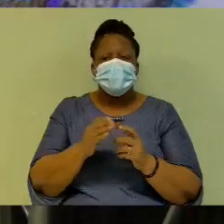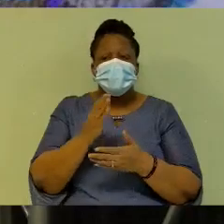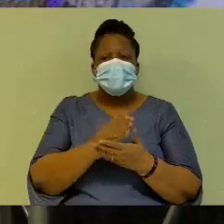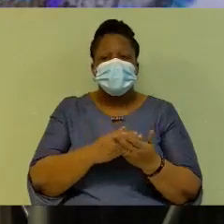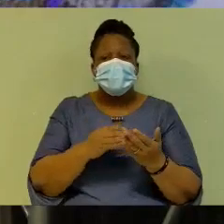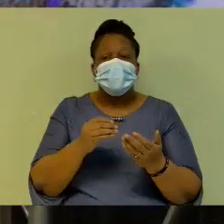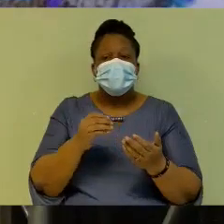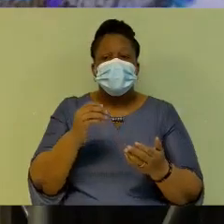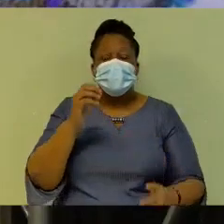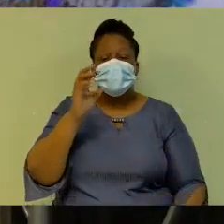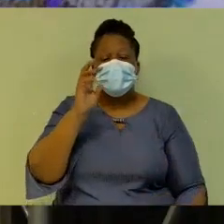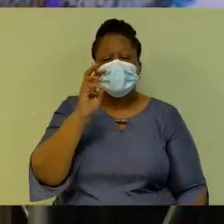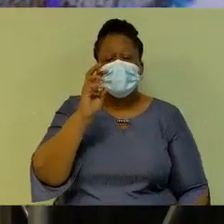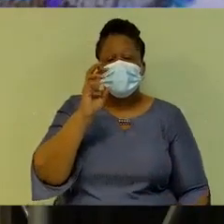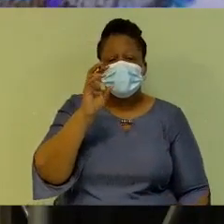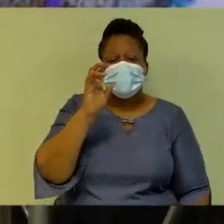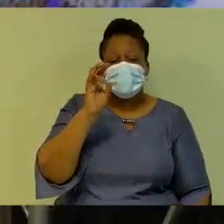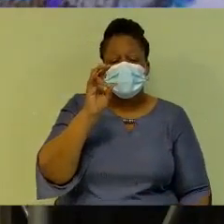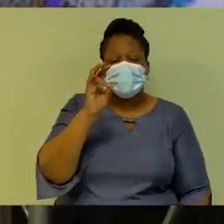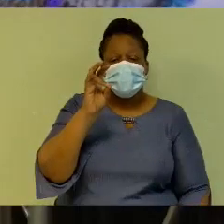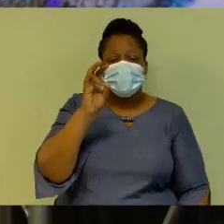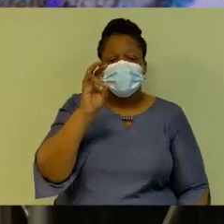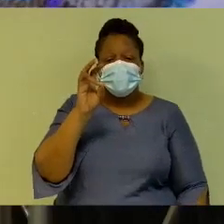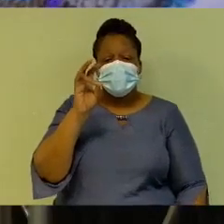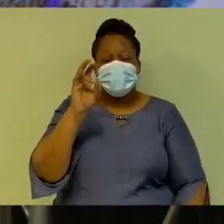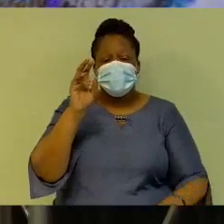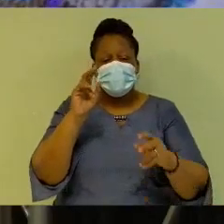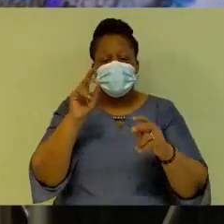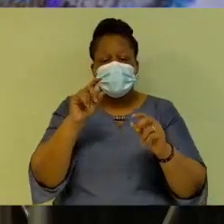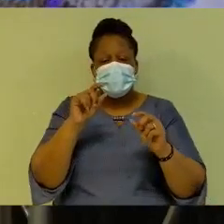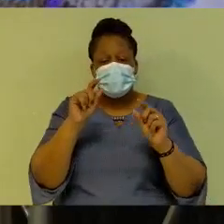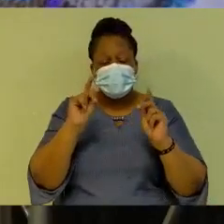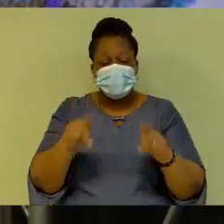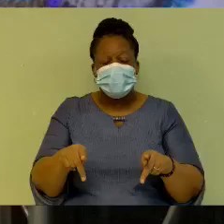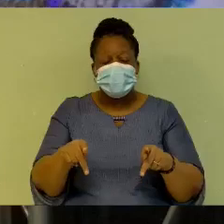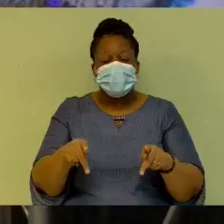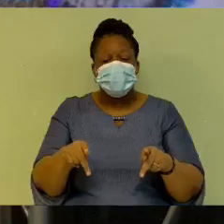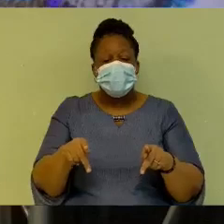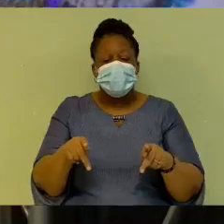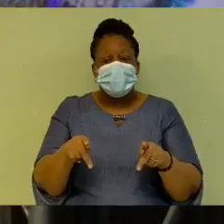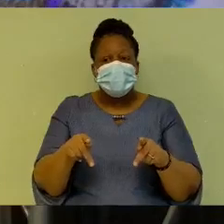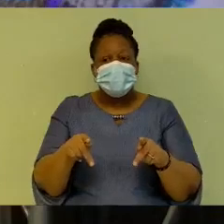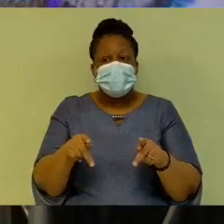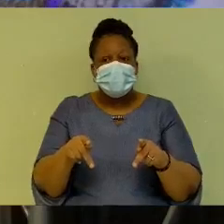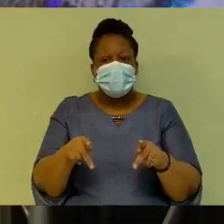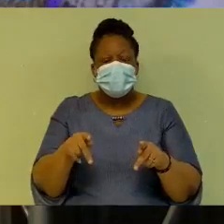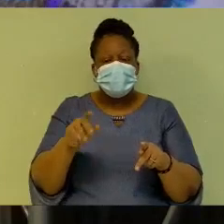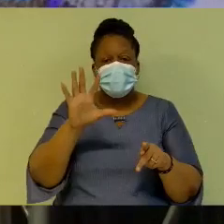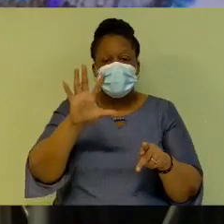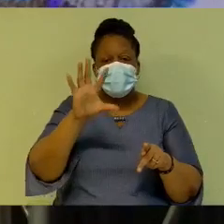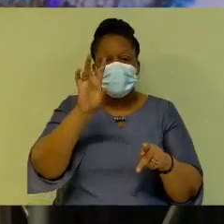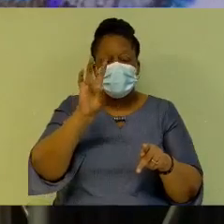67 cases of domestic violence were reported involving 57 females and 10 males. It